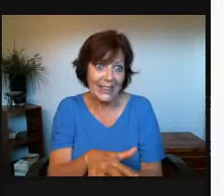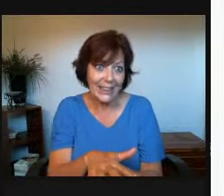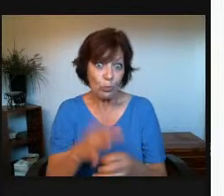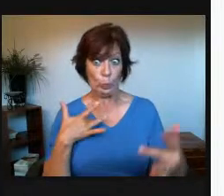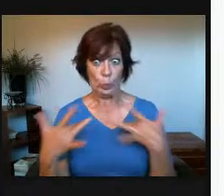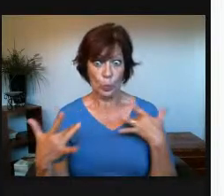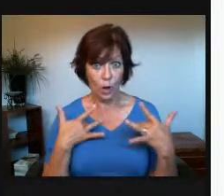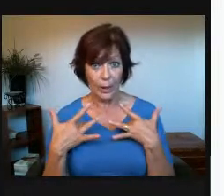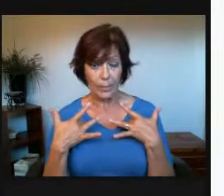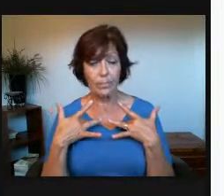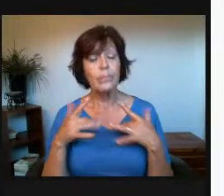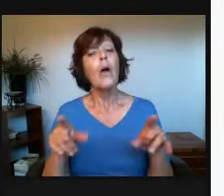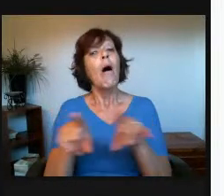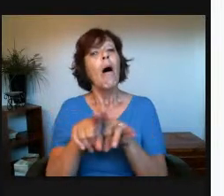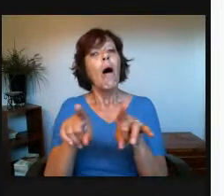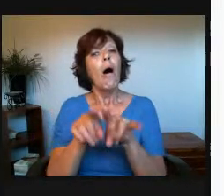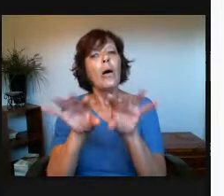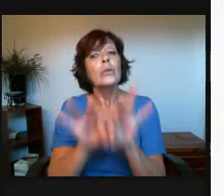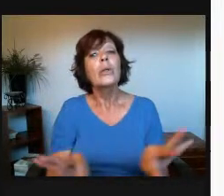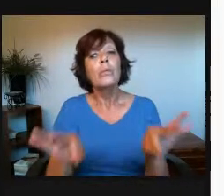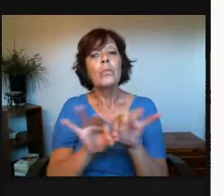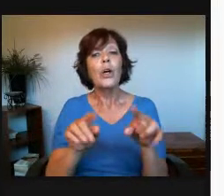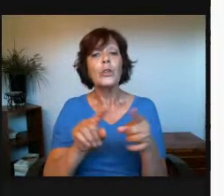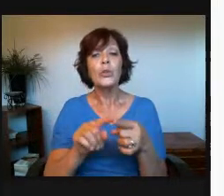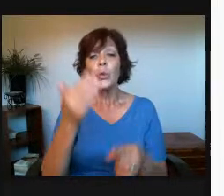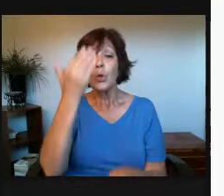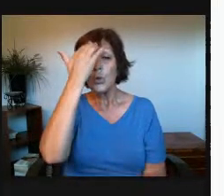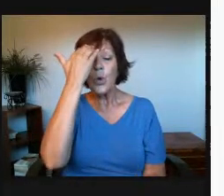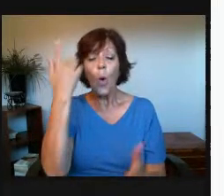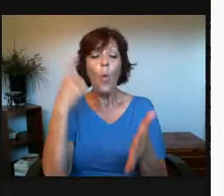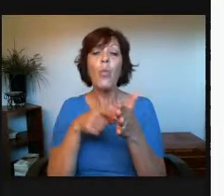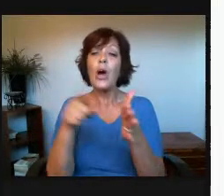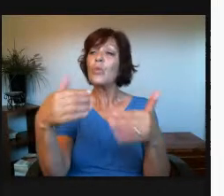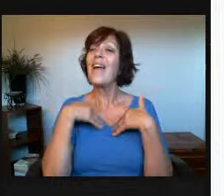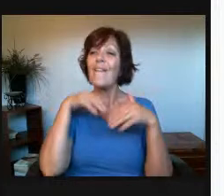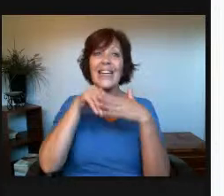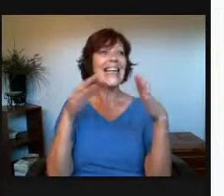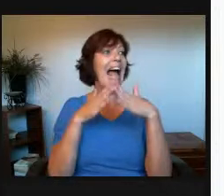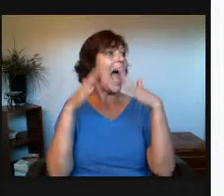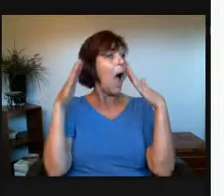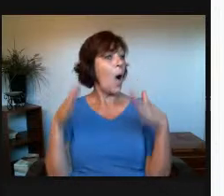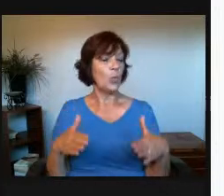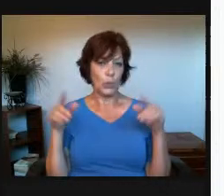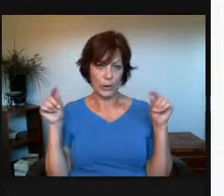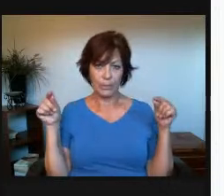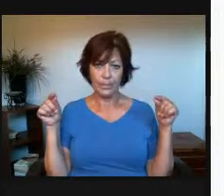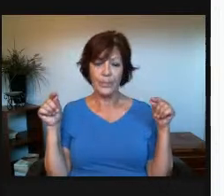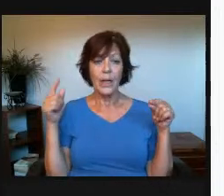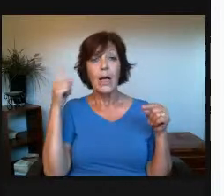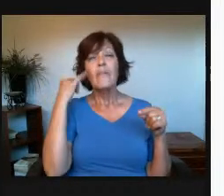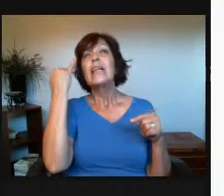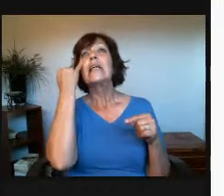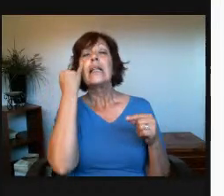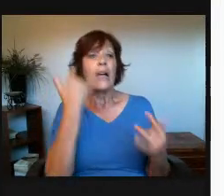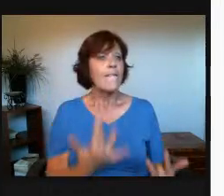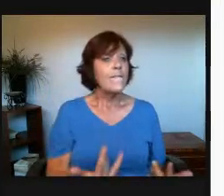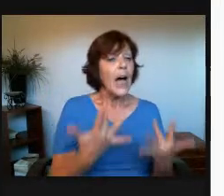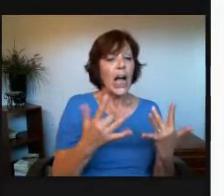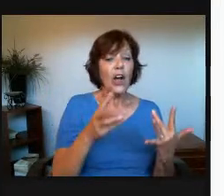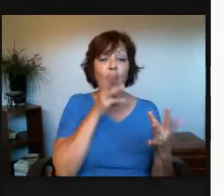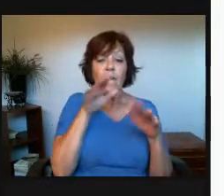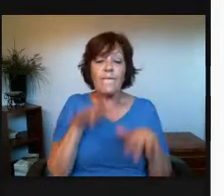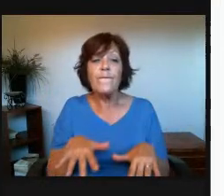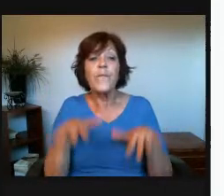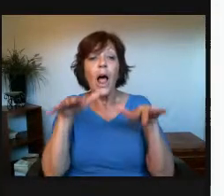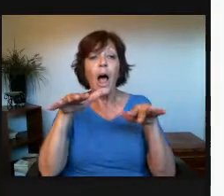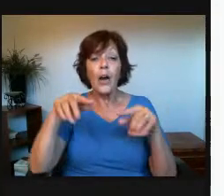Another important thing for you to do is to inventory your home possessions. And this is in case of fire or flood or a